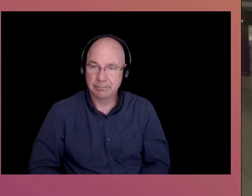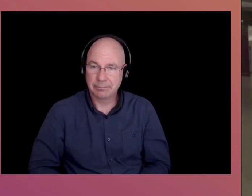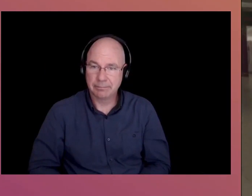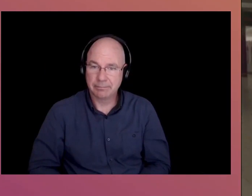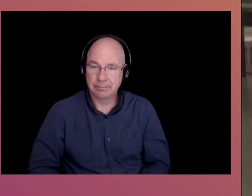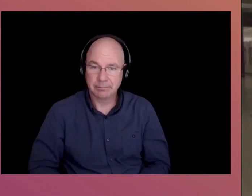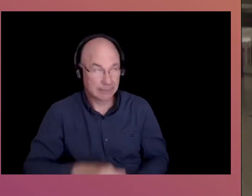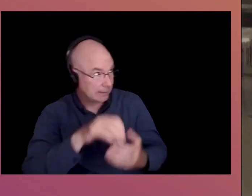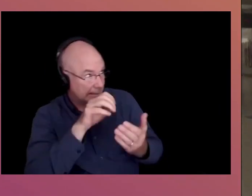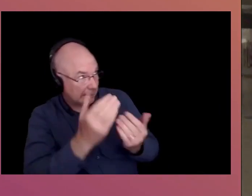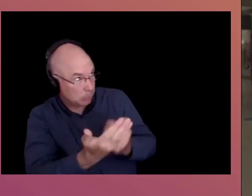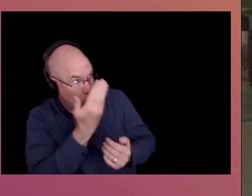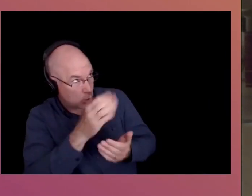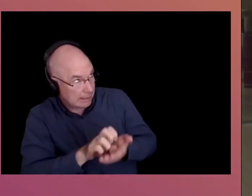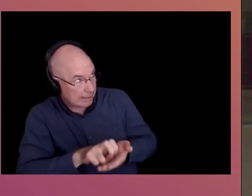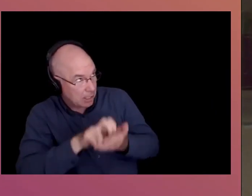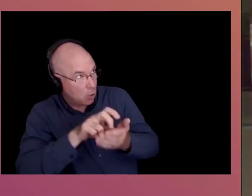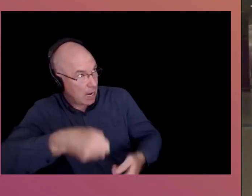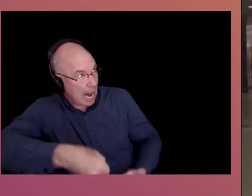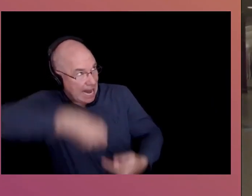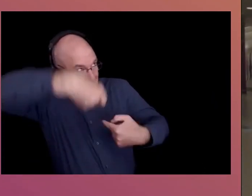Escalator approaching. Carry me.